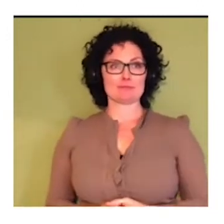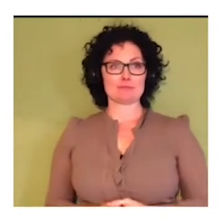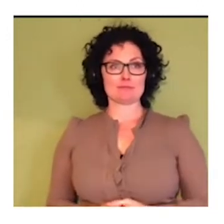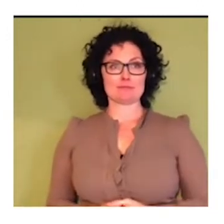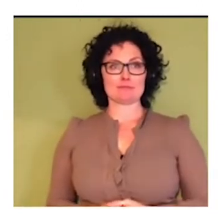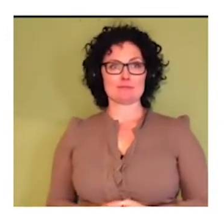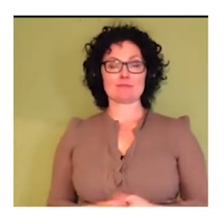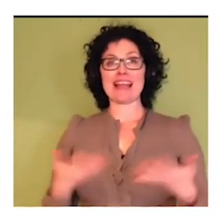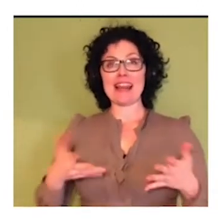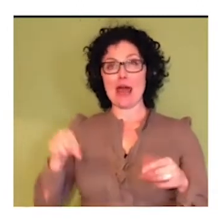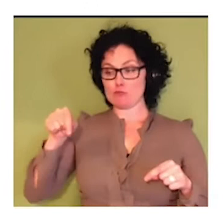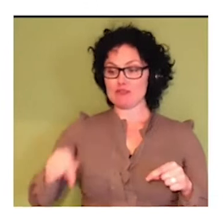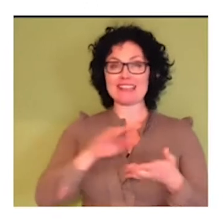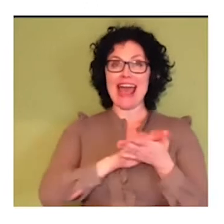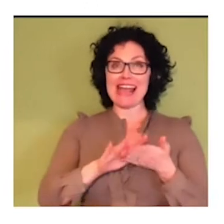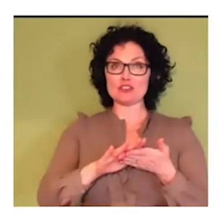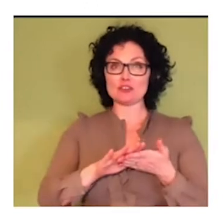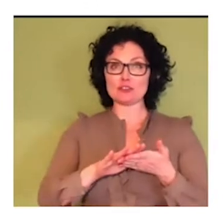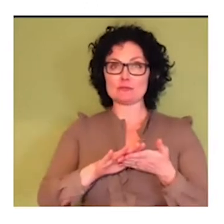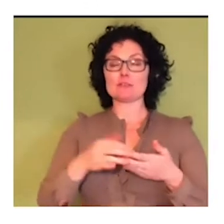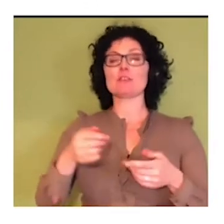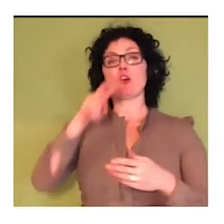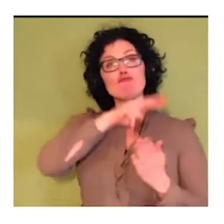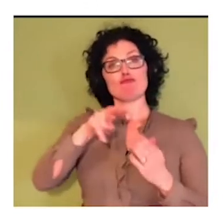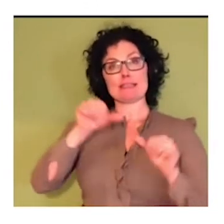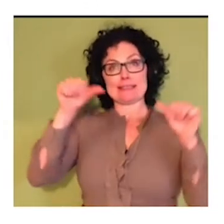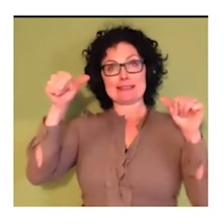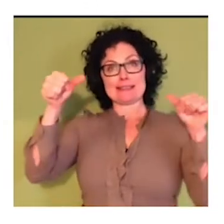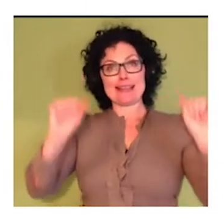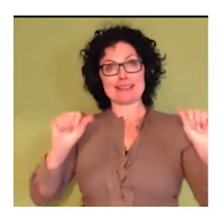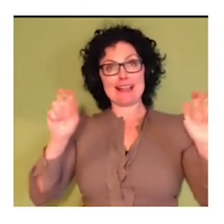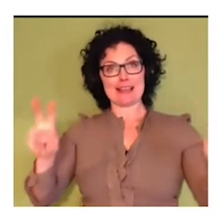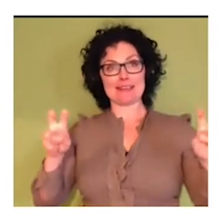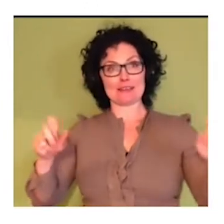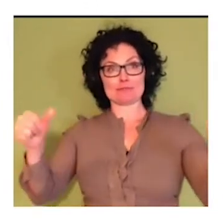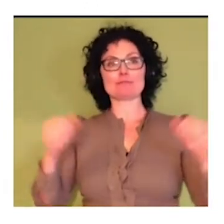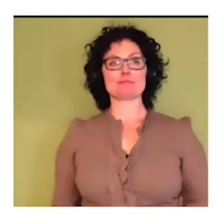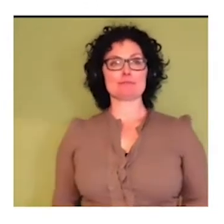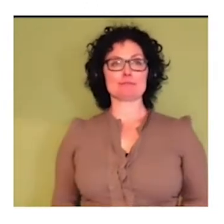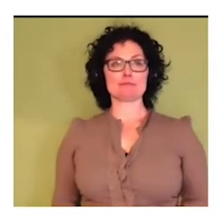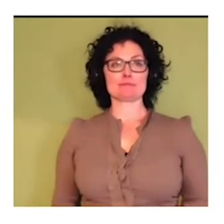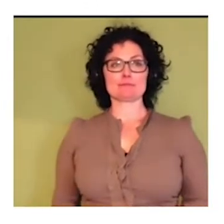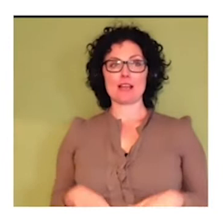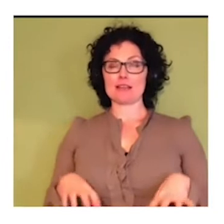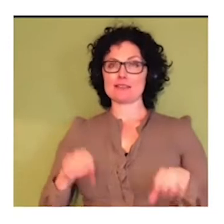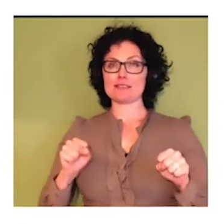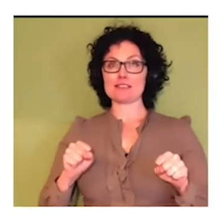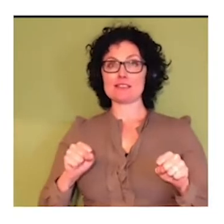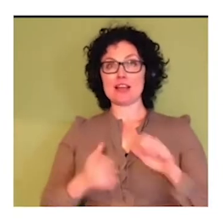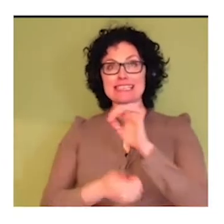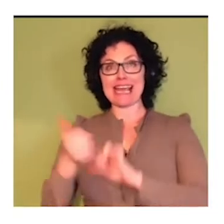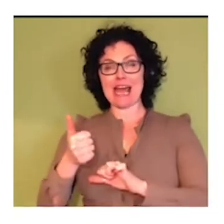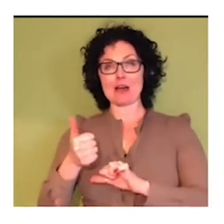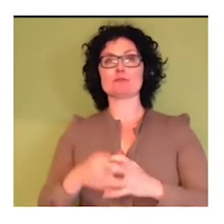going to press H and it'll read me the next heading and move to that spot in the book. Starting out heading level 2. The 14th of